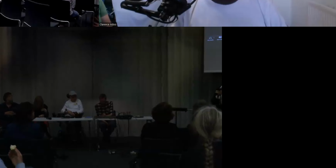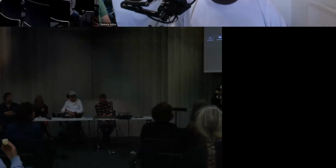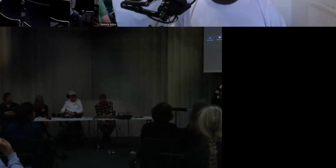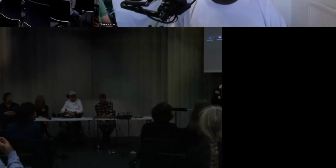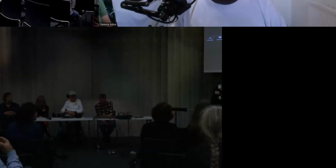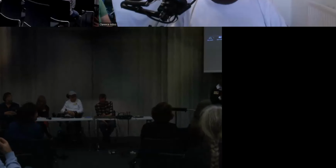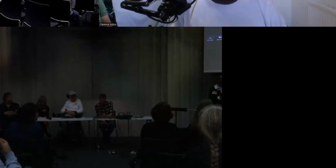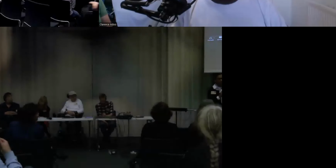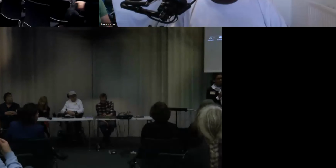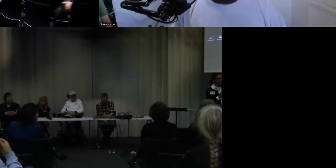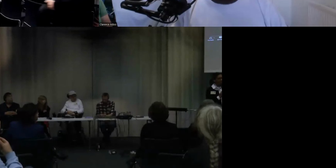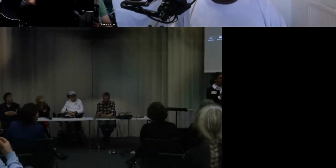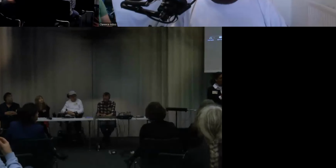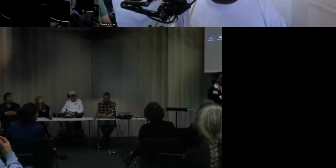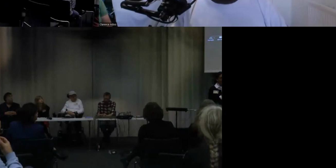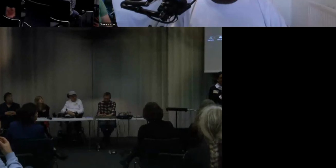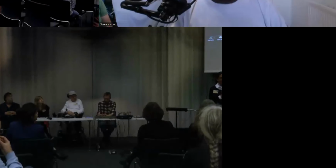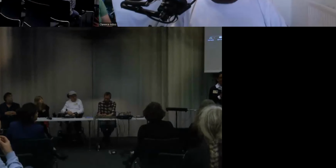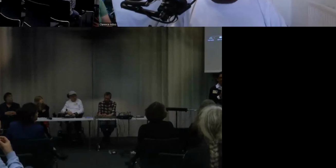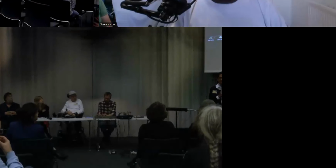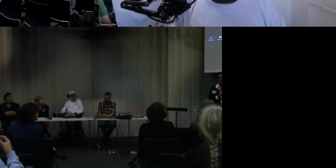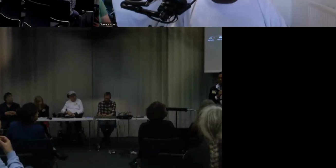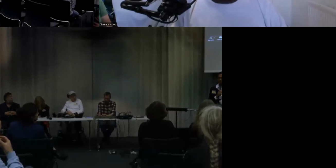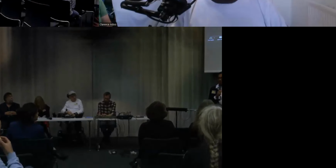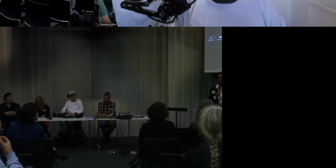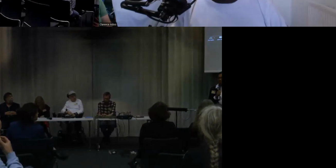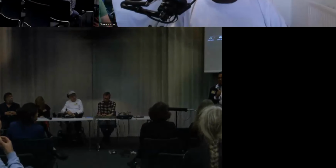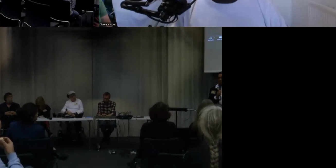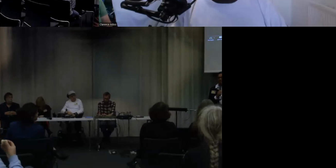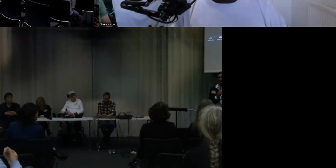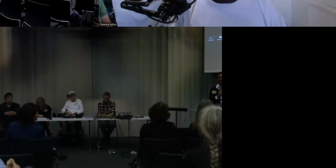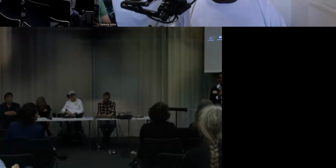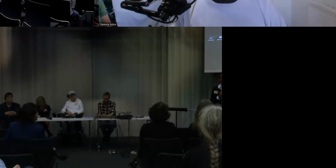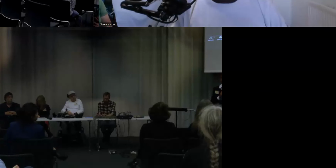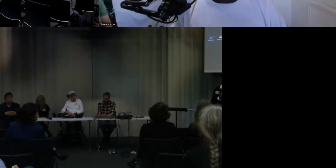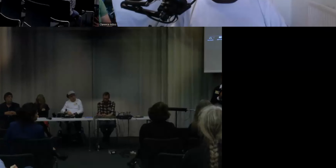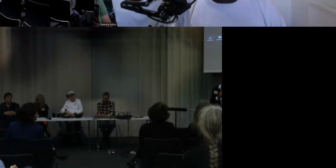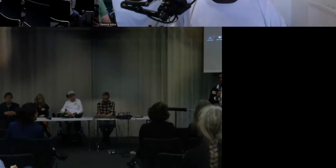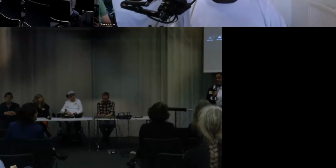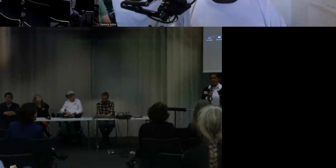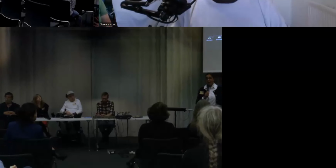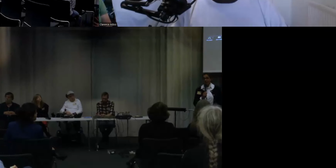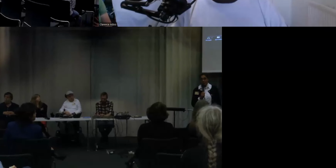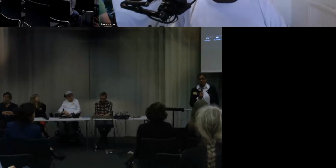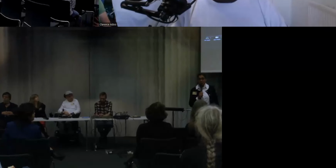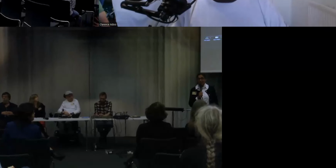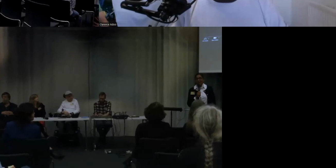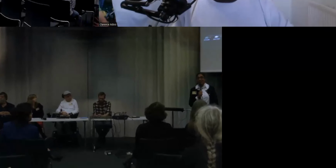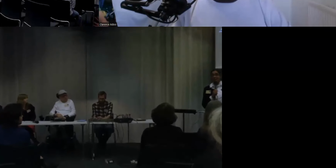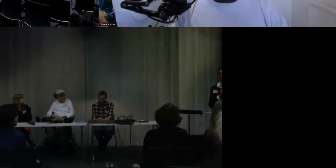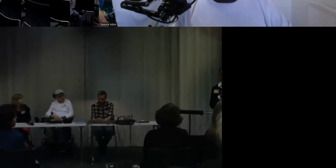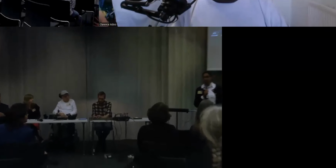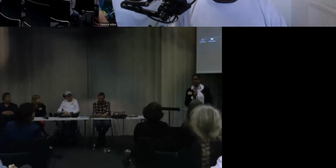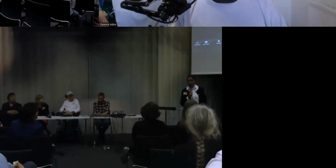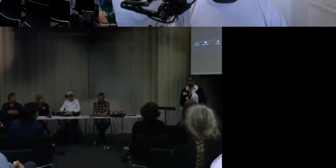So welcome back, everyone. I'm Sophia Alexandersson from Share Music and Performing Arts. And hello to everyone back home. We are really